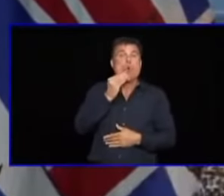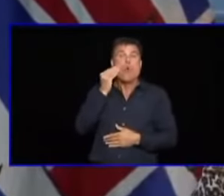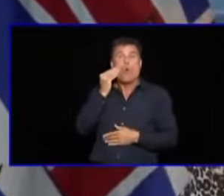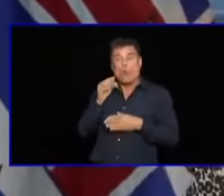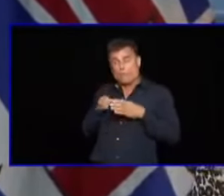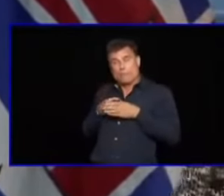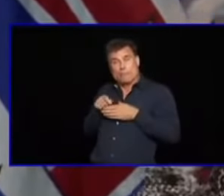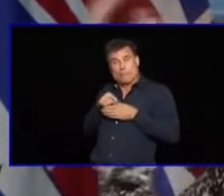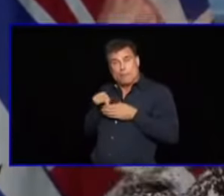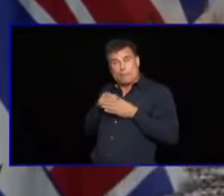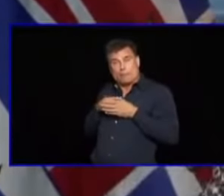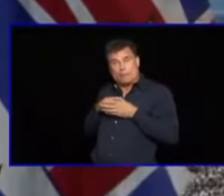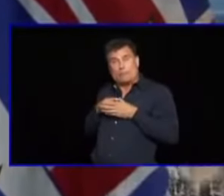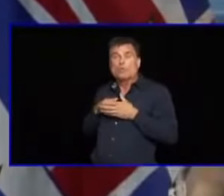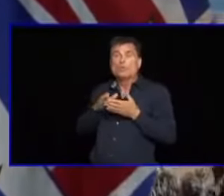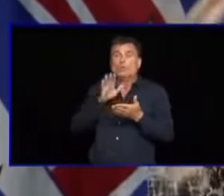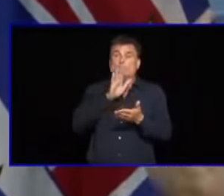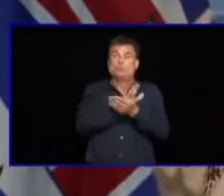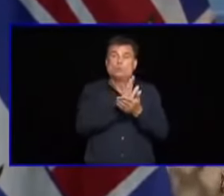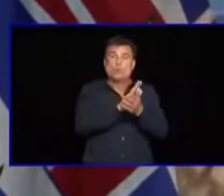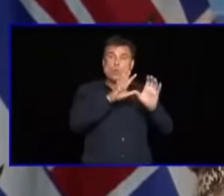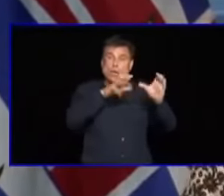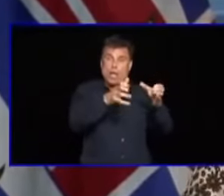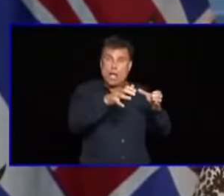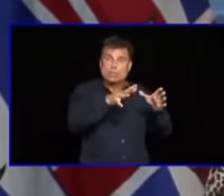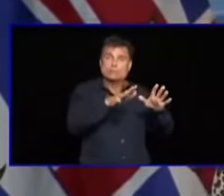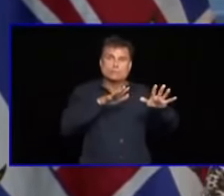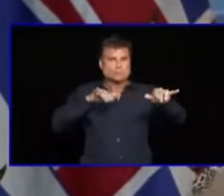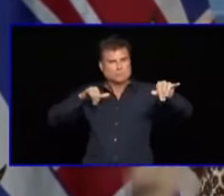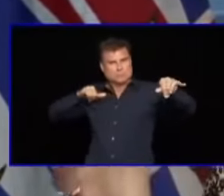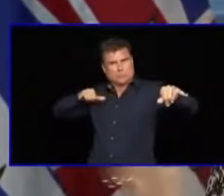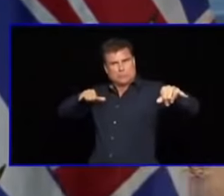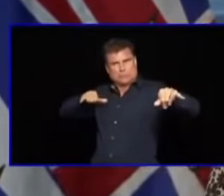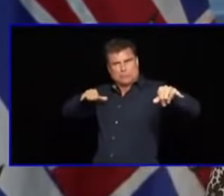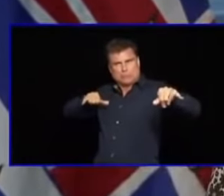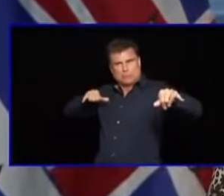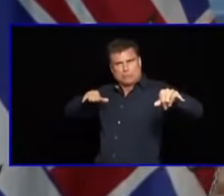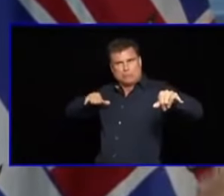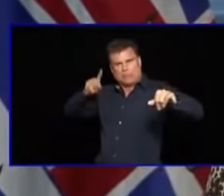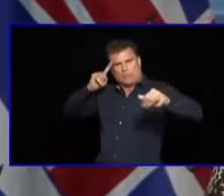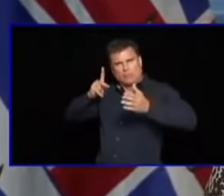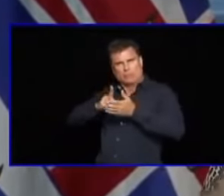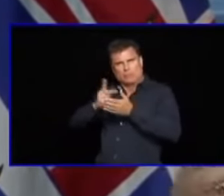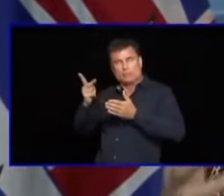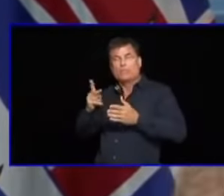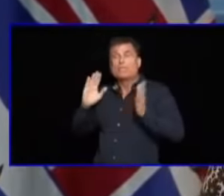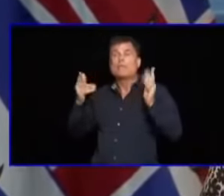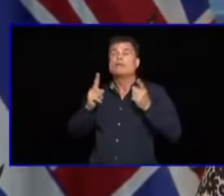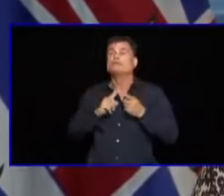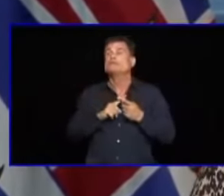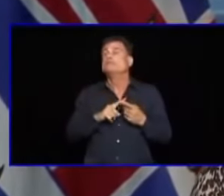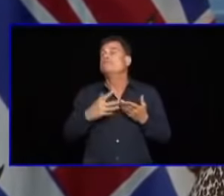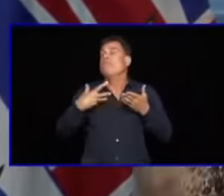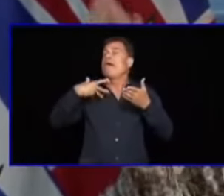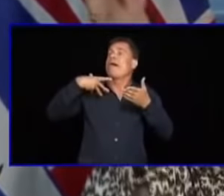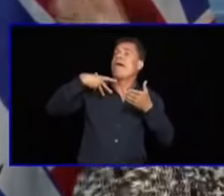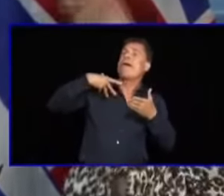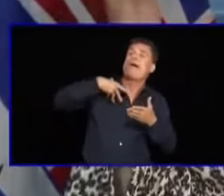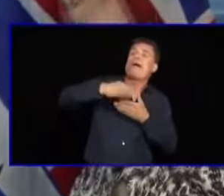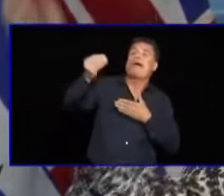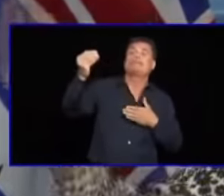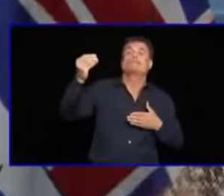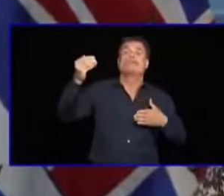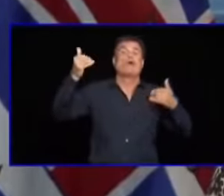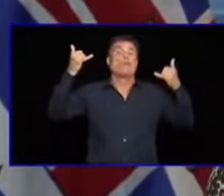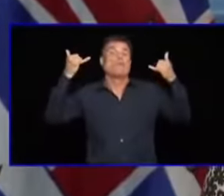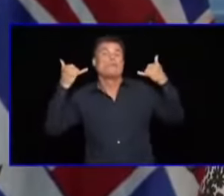you're talking face-to-face to a number of other people indoors. So it's gradations of risk, and that's what I know that the